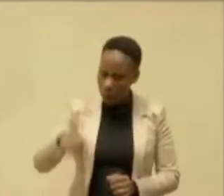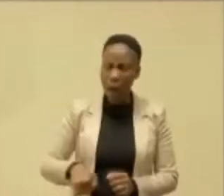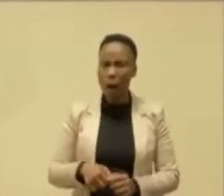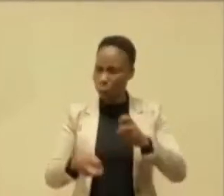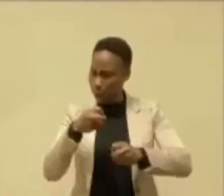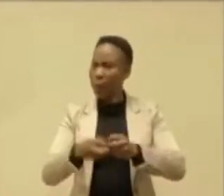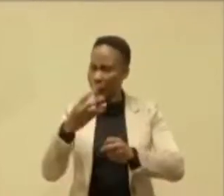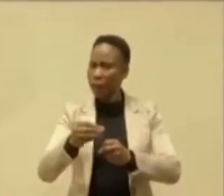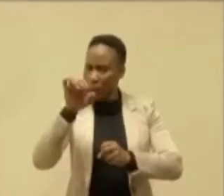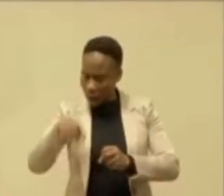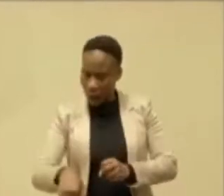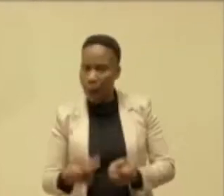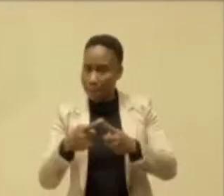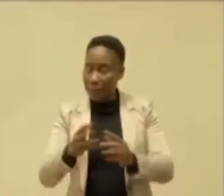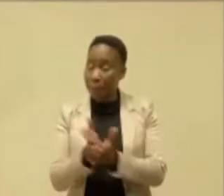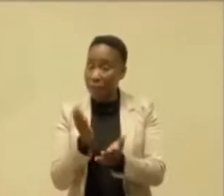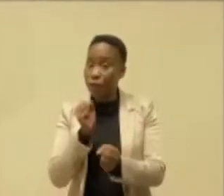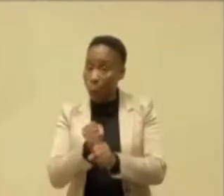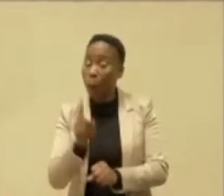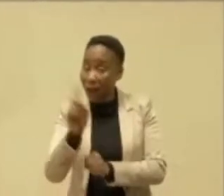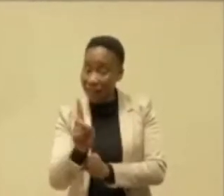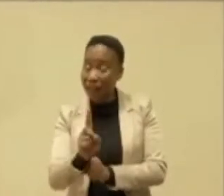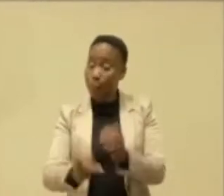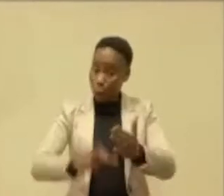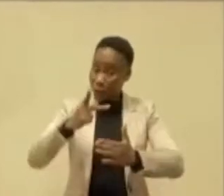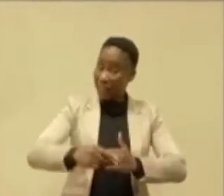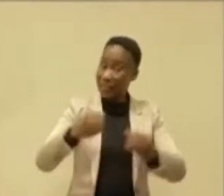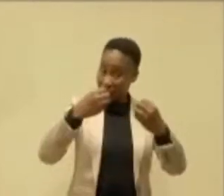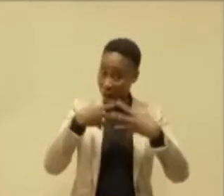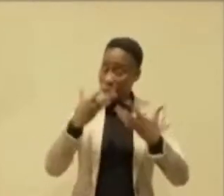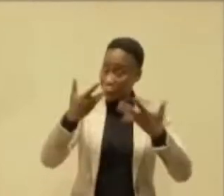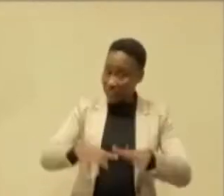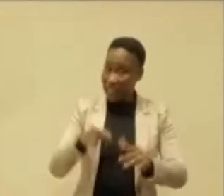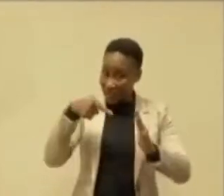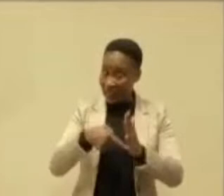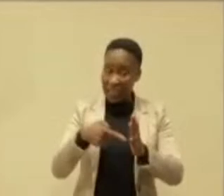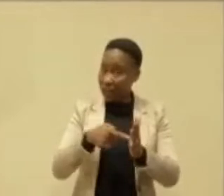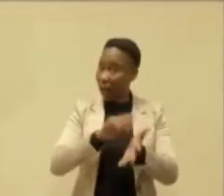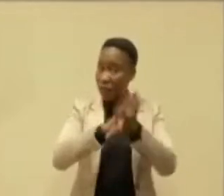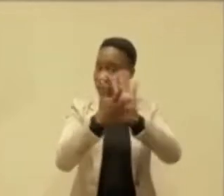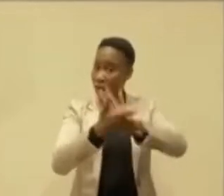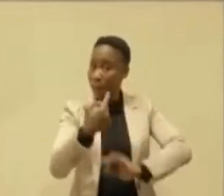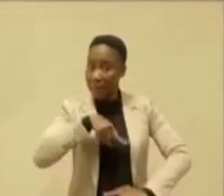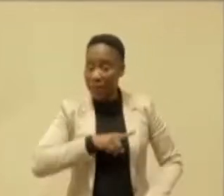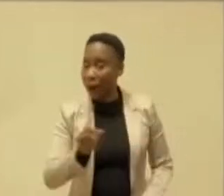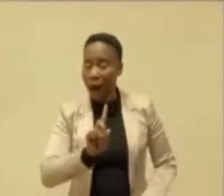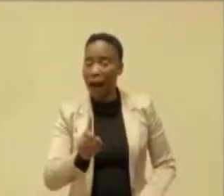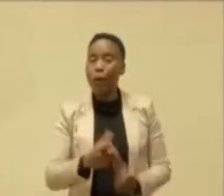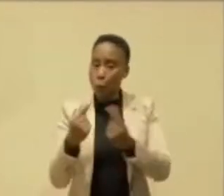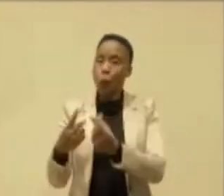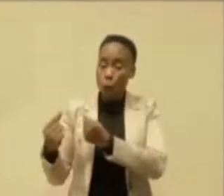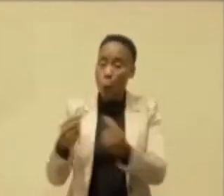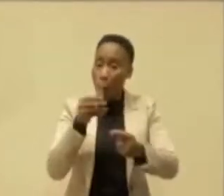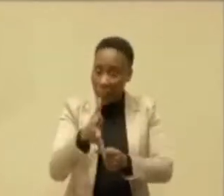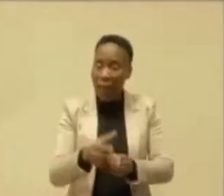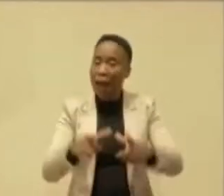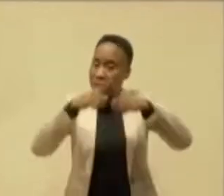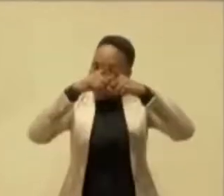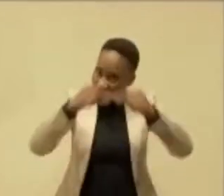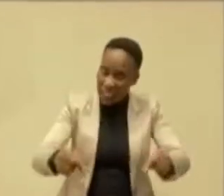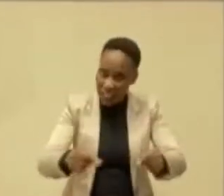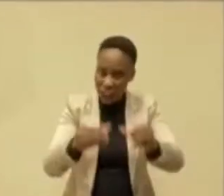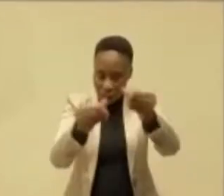but will ensure that project degree felony continues i will do it complete it and handed over